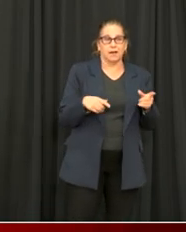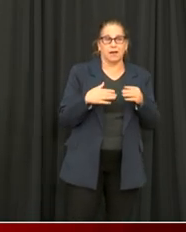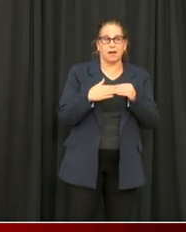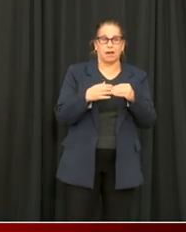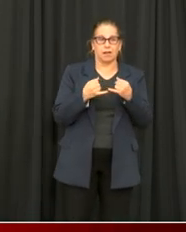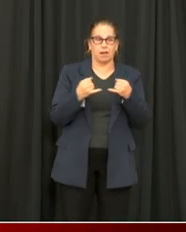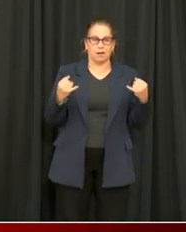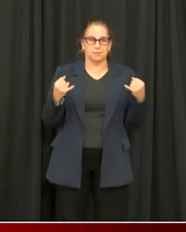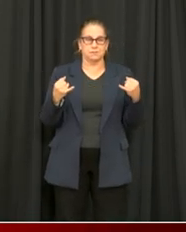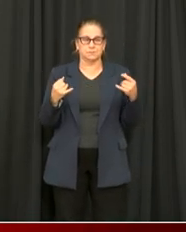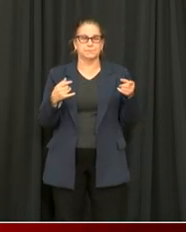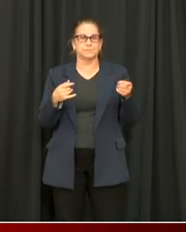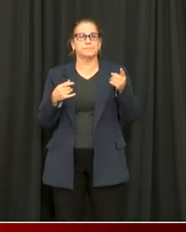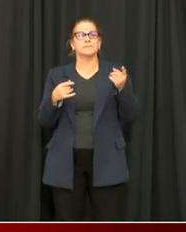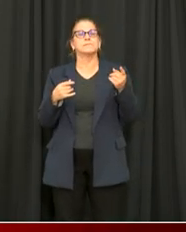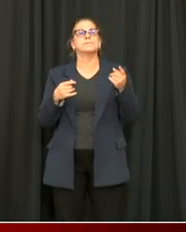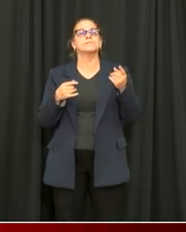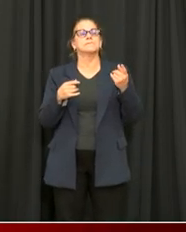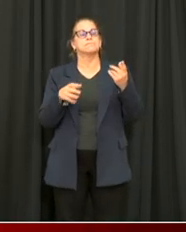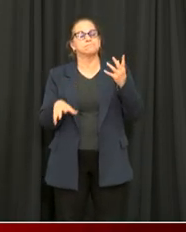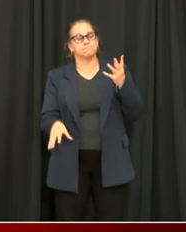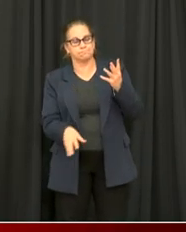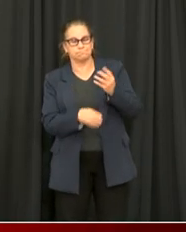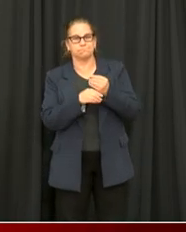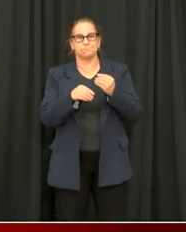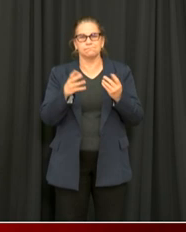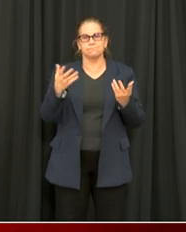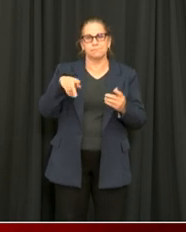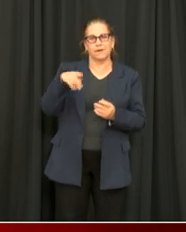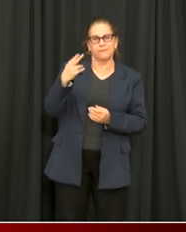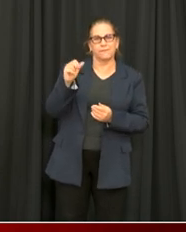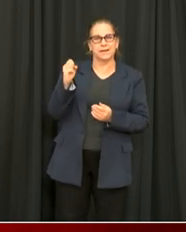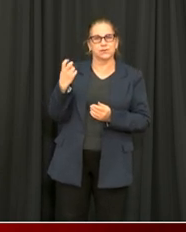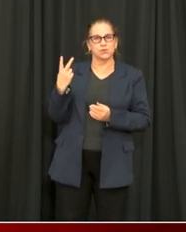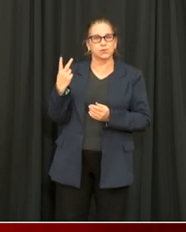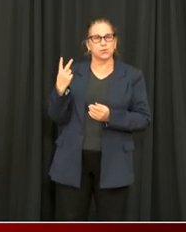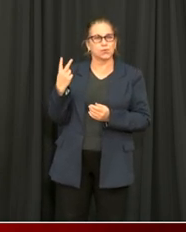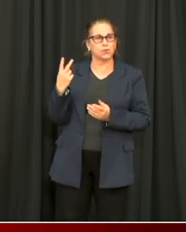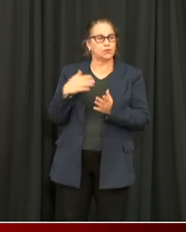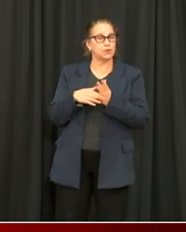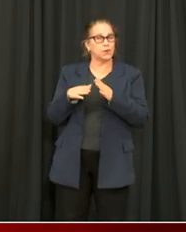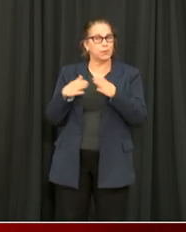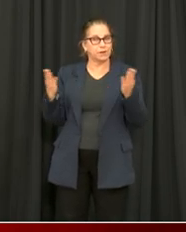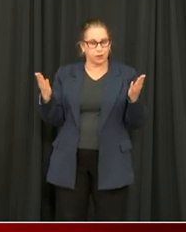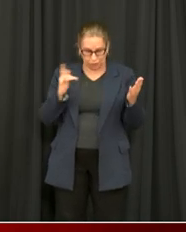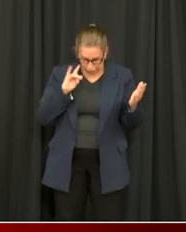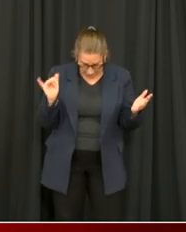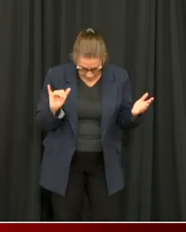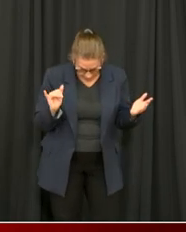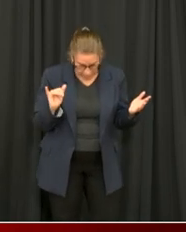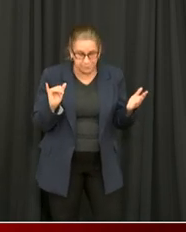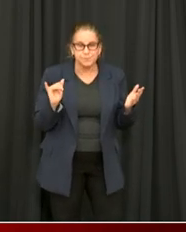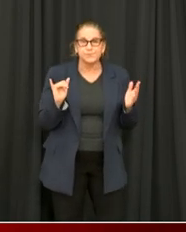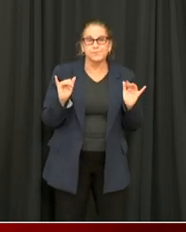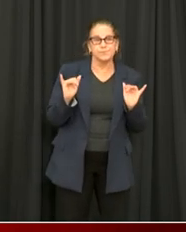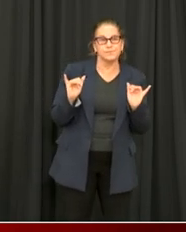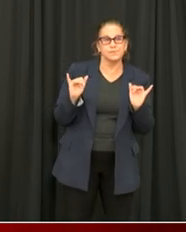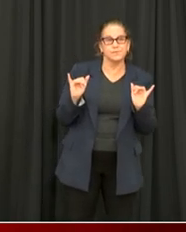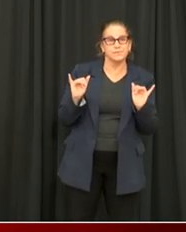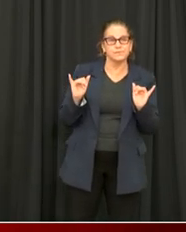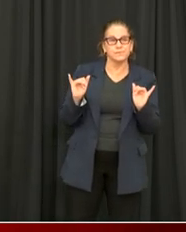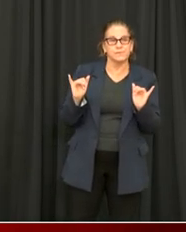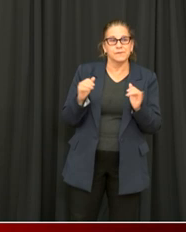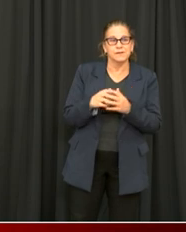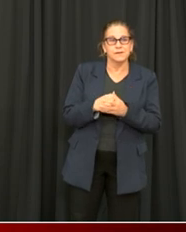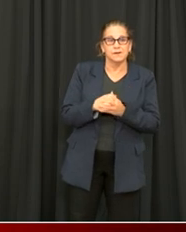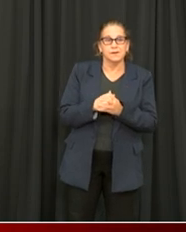guidance document will provide instructions for the employees, the employers, information in terms of if your